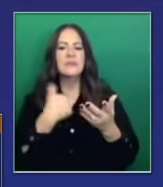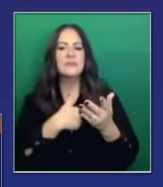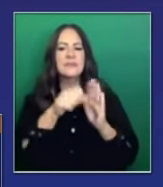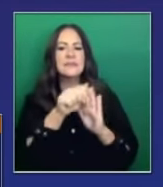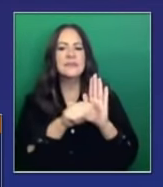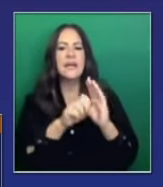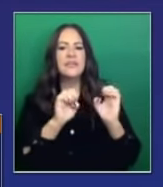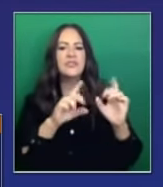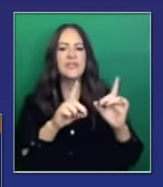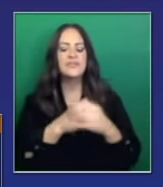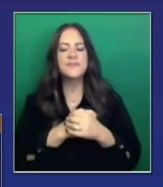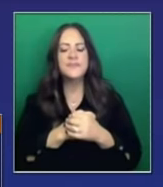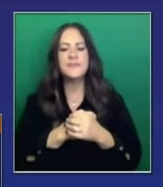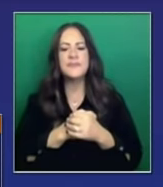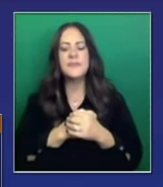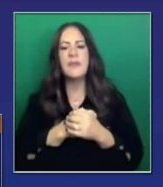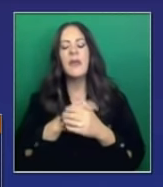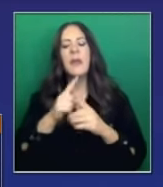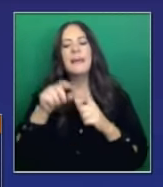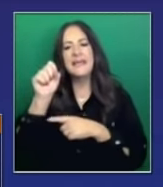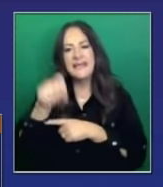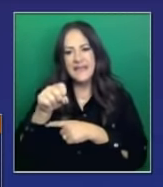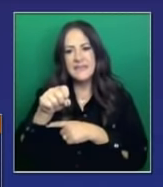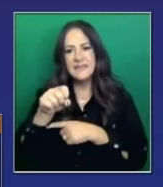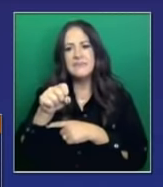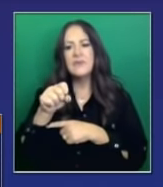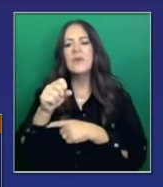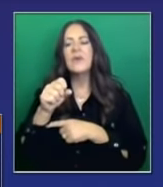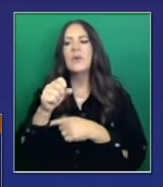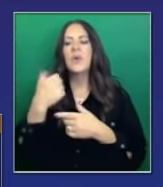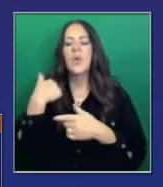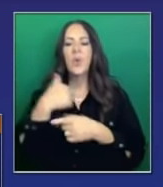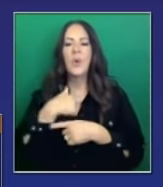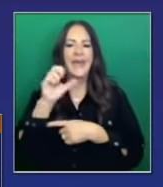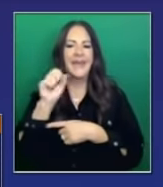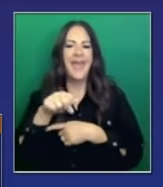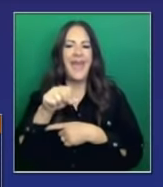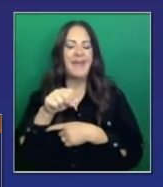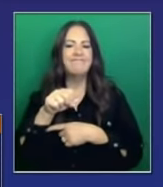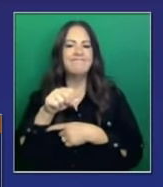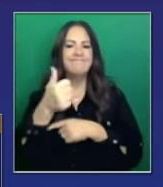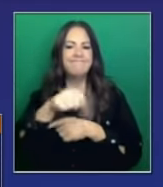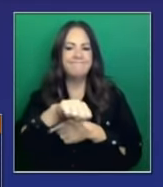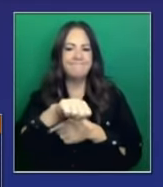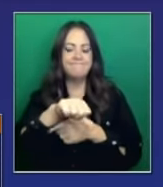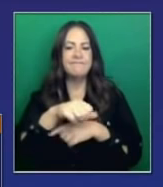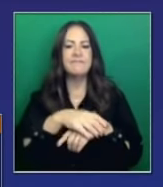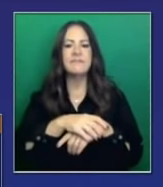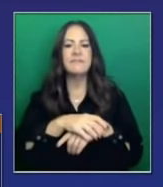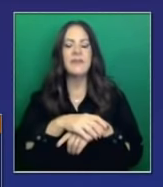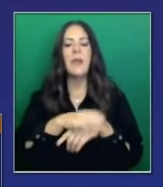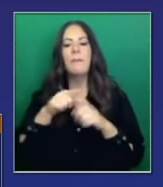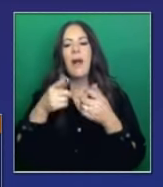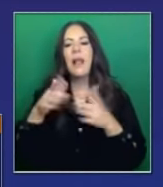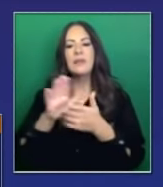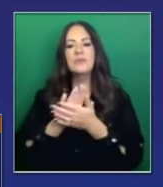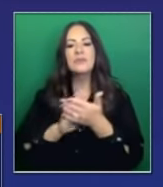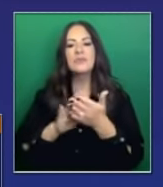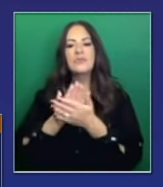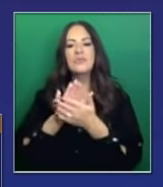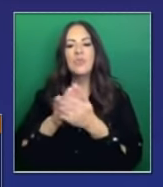no, it's a default of yes, you can disapprove within 5 days. Once open, those local and state officials have